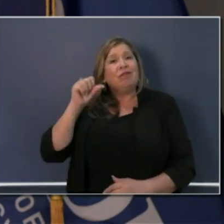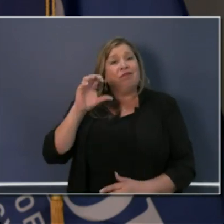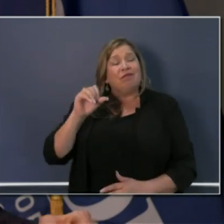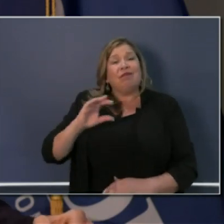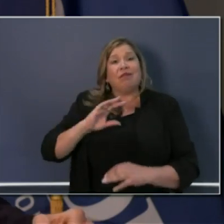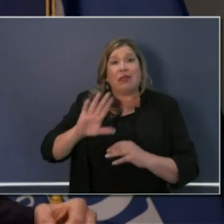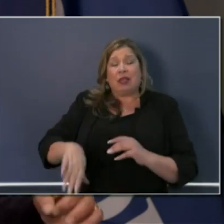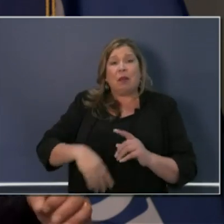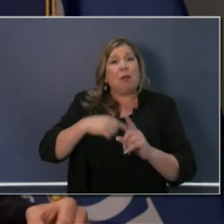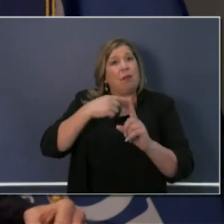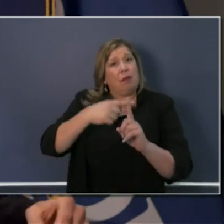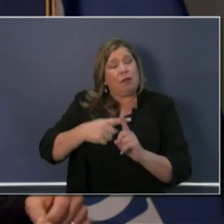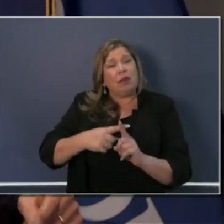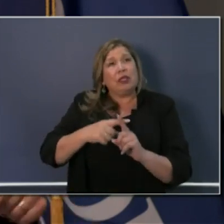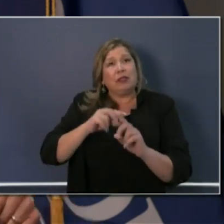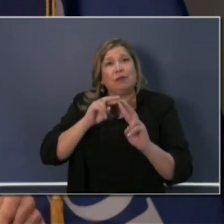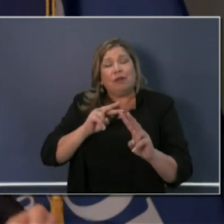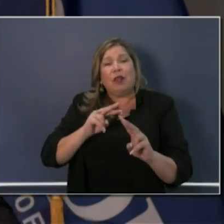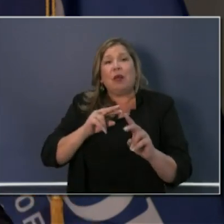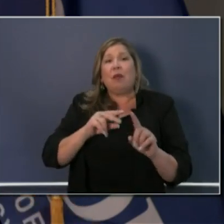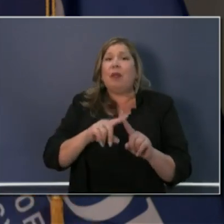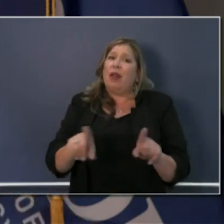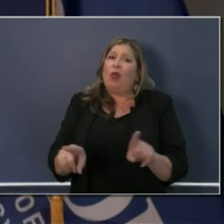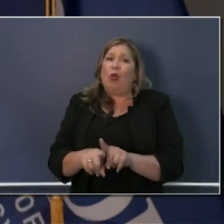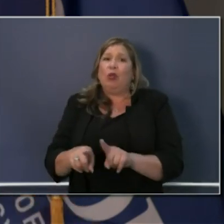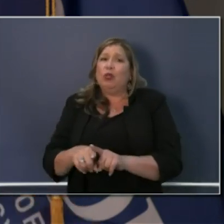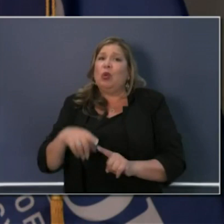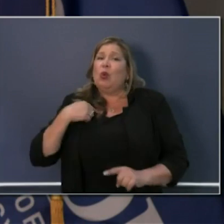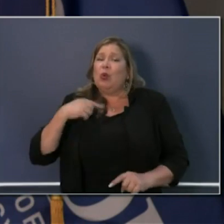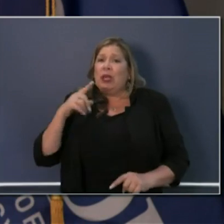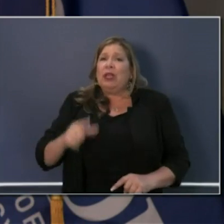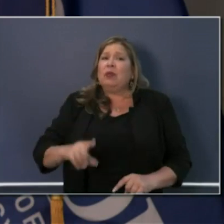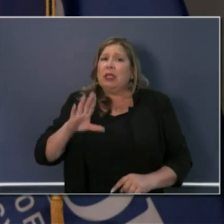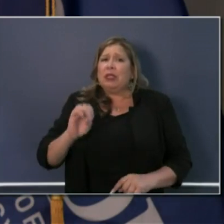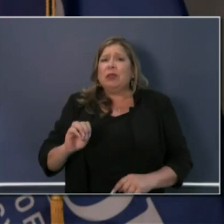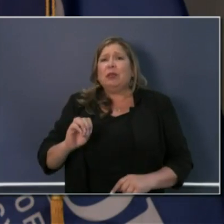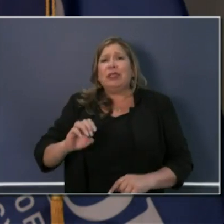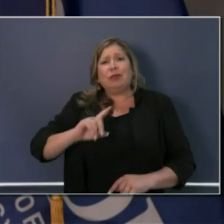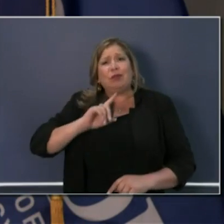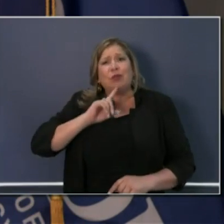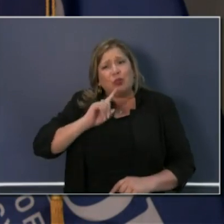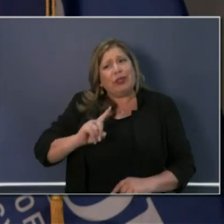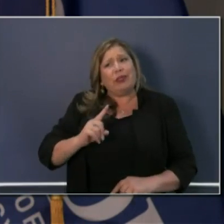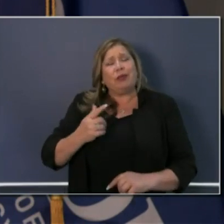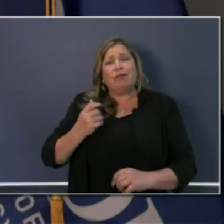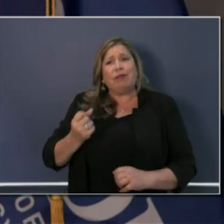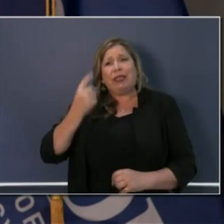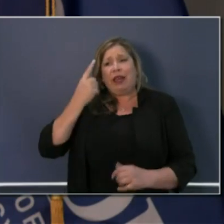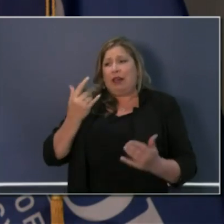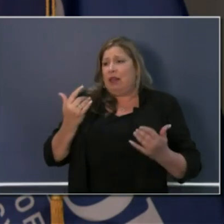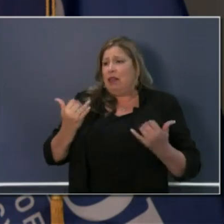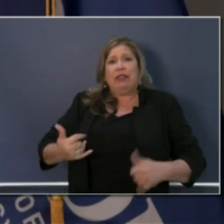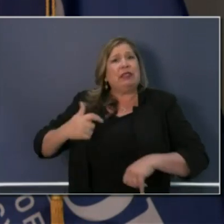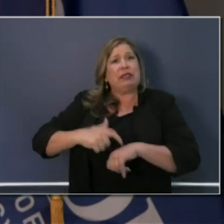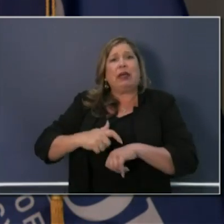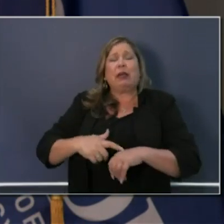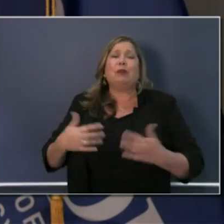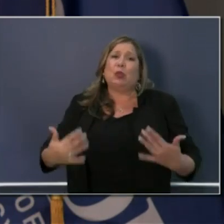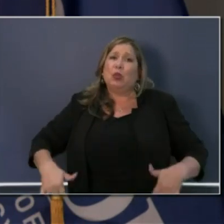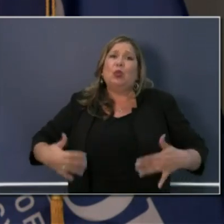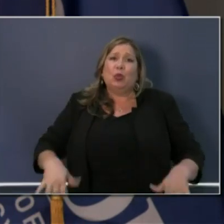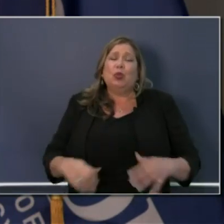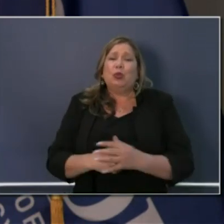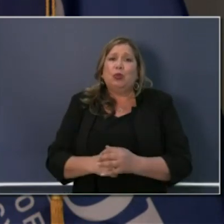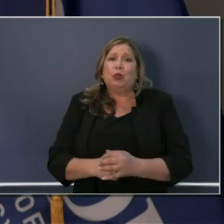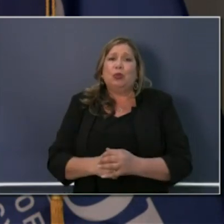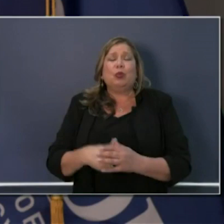but also a point of deep realism in terms of the magnitude of meeting this moment. We have made it clear that we